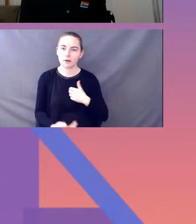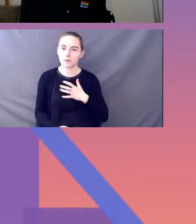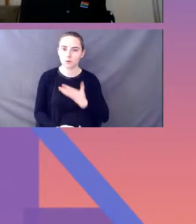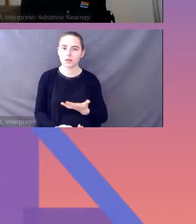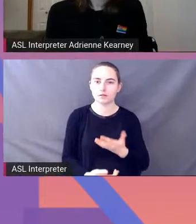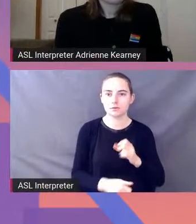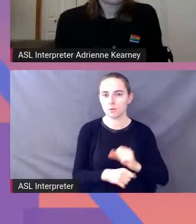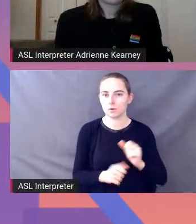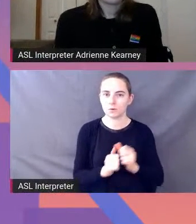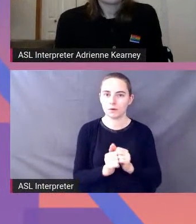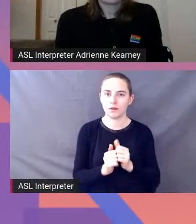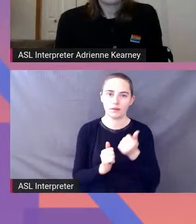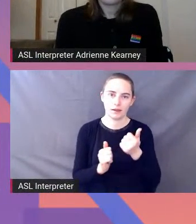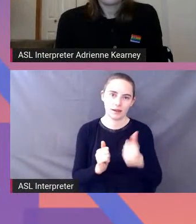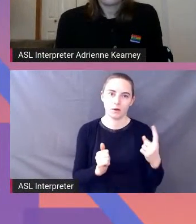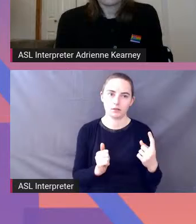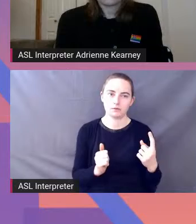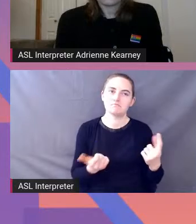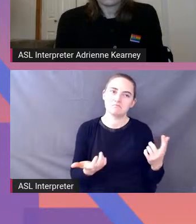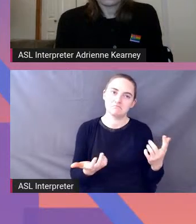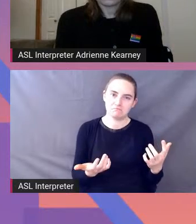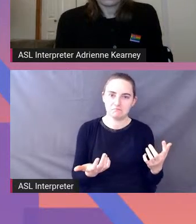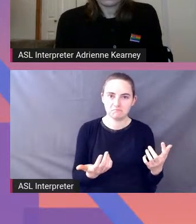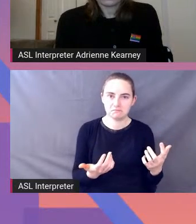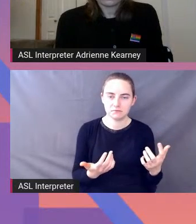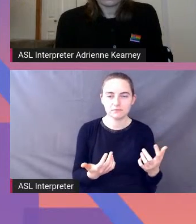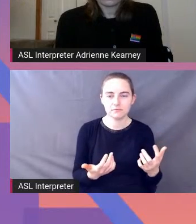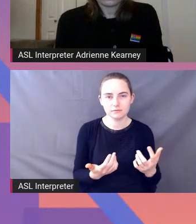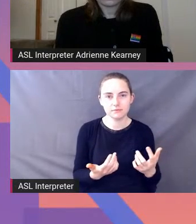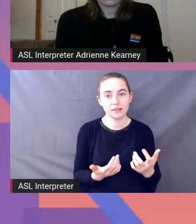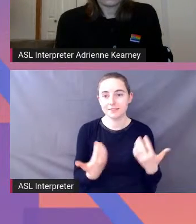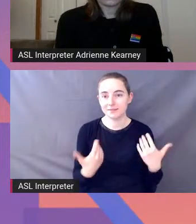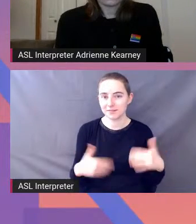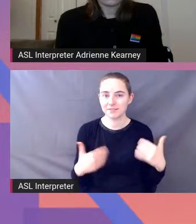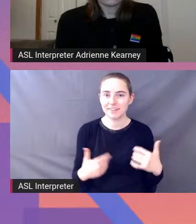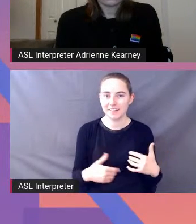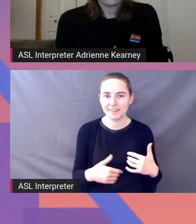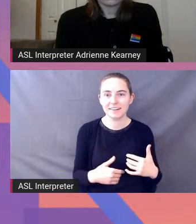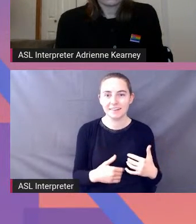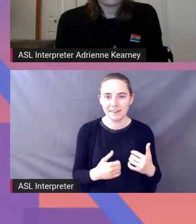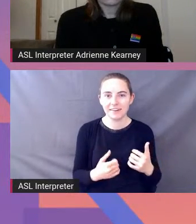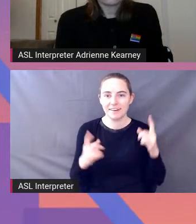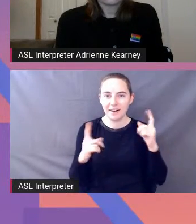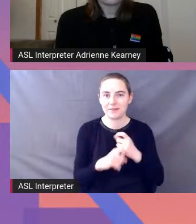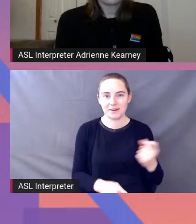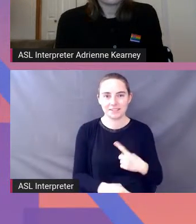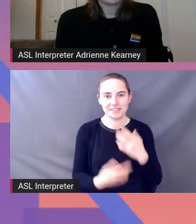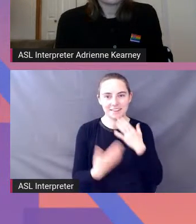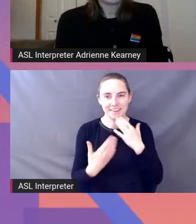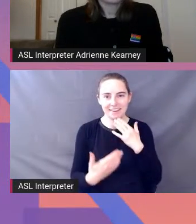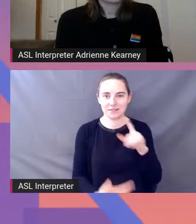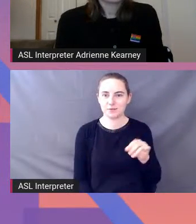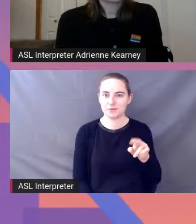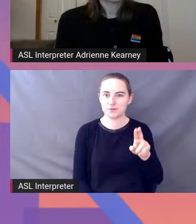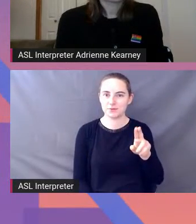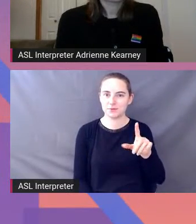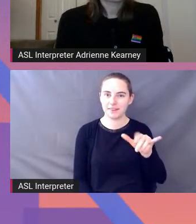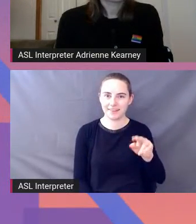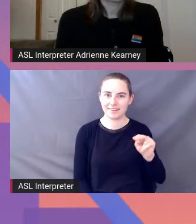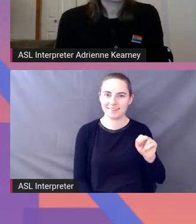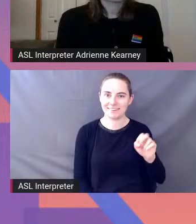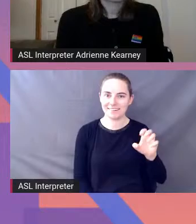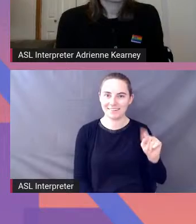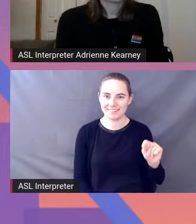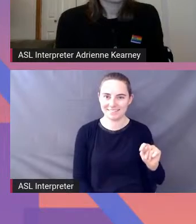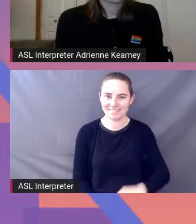that's because that's a loaded question. Great question, though, Zuli. Thank you. I know we have all big heart